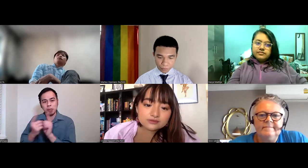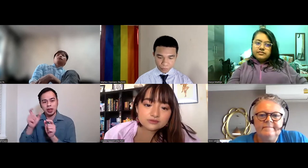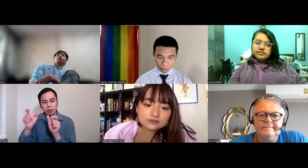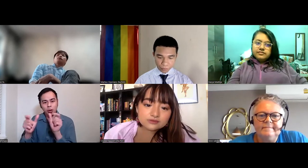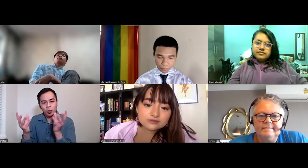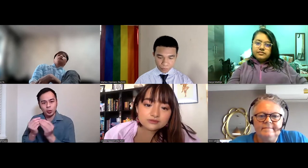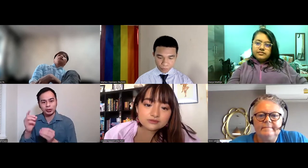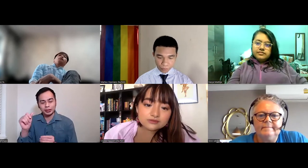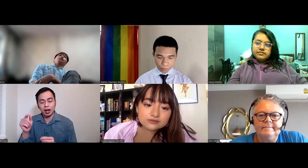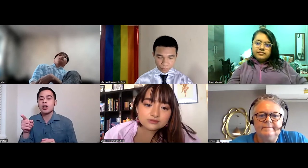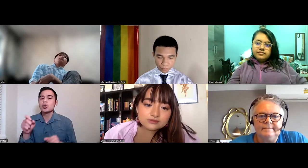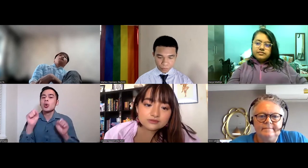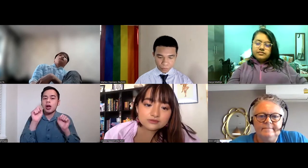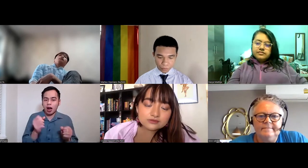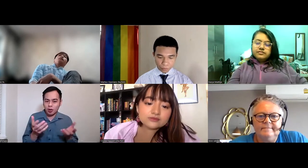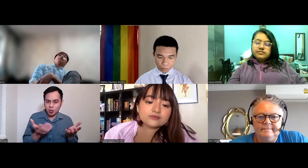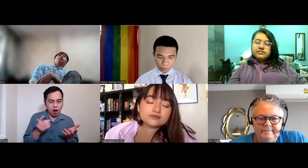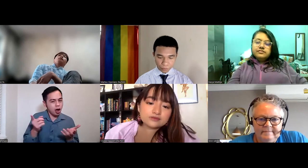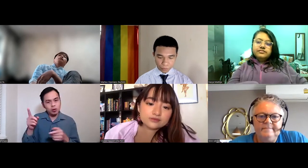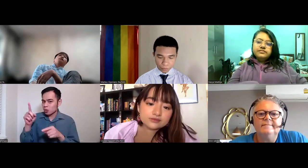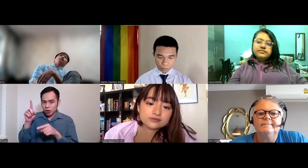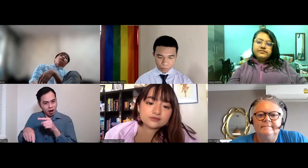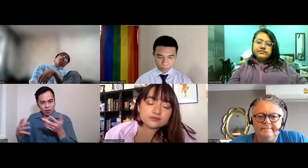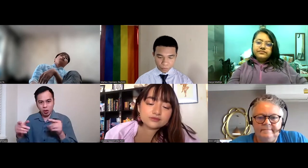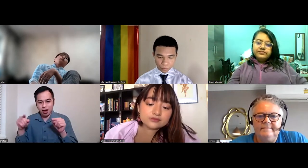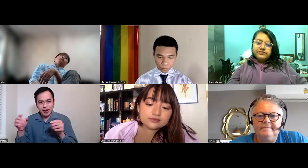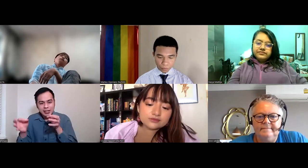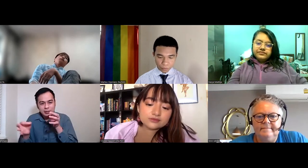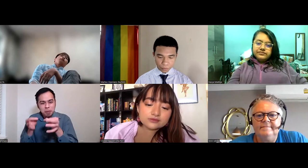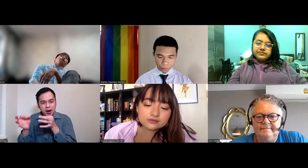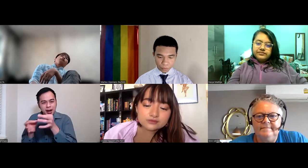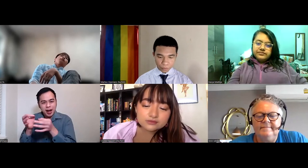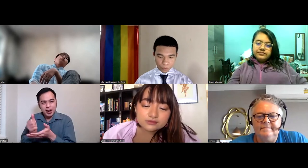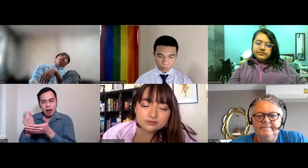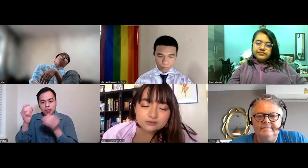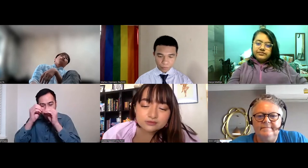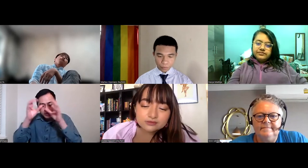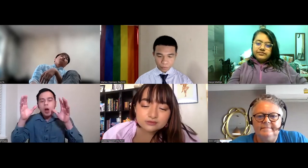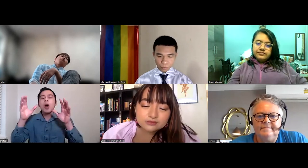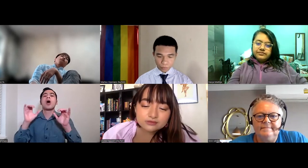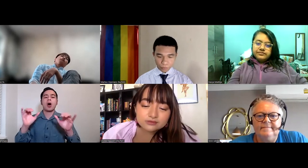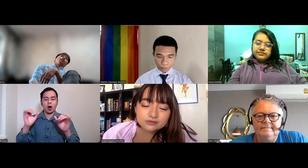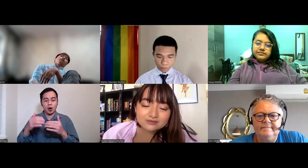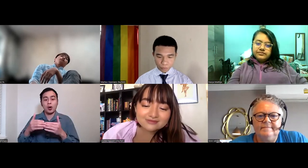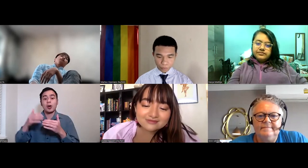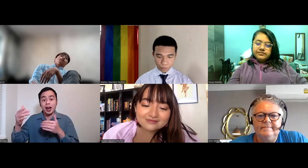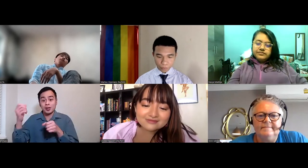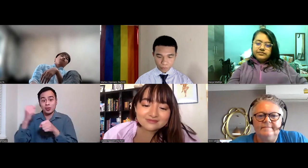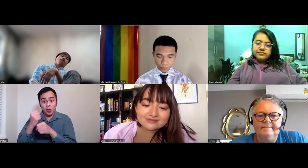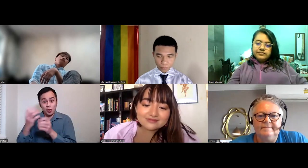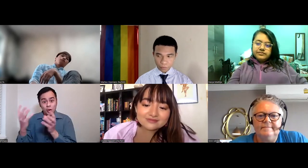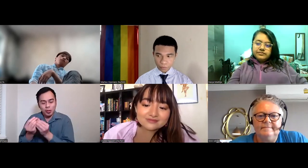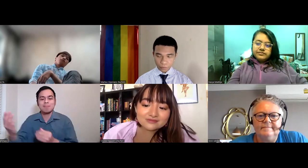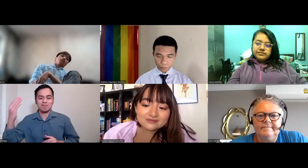to inform them via a PDF document to know how they actually have the, so that, and when